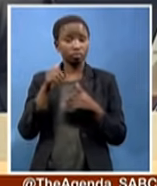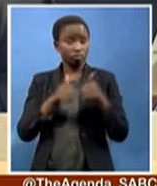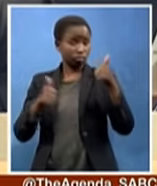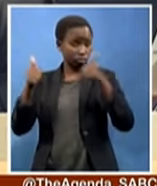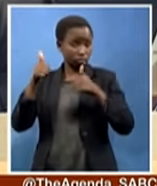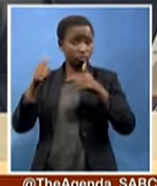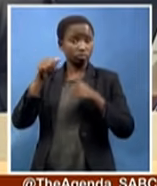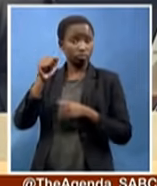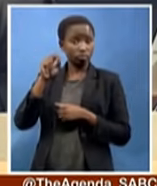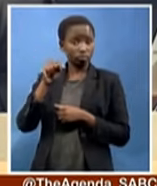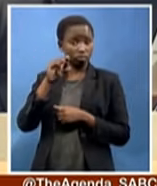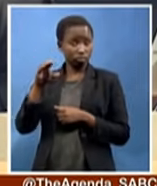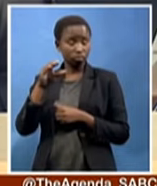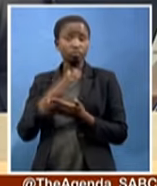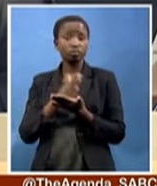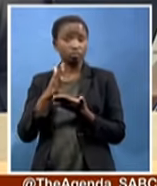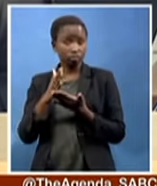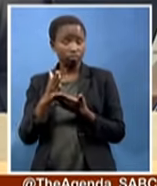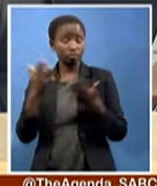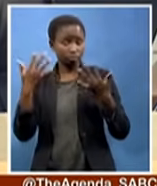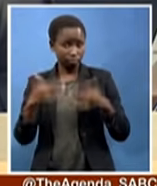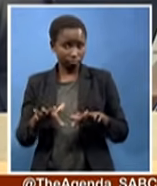complicit in corrupt actions.